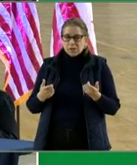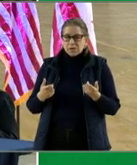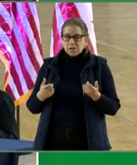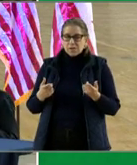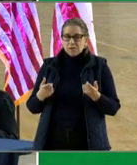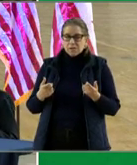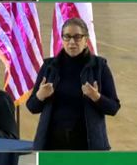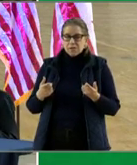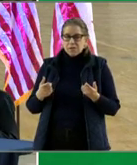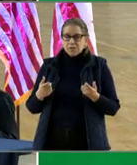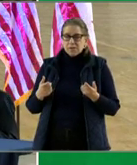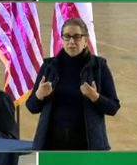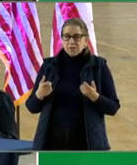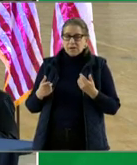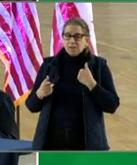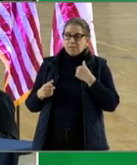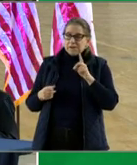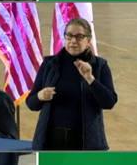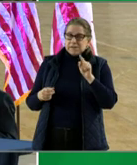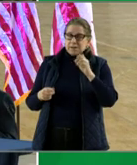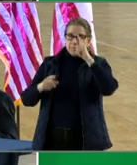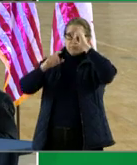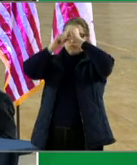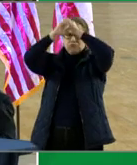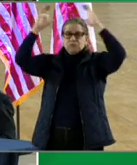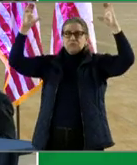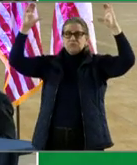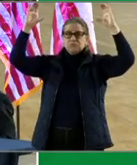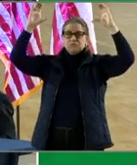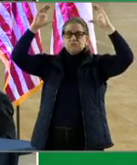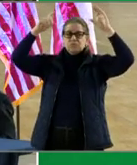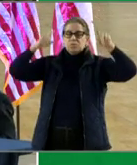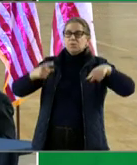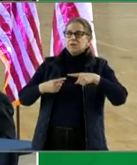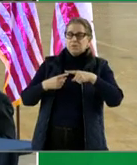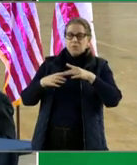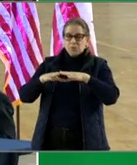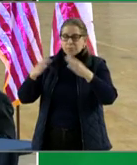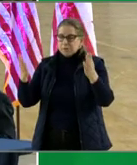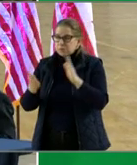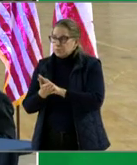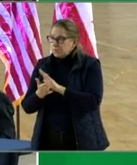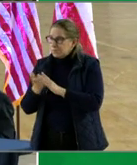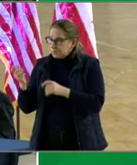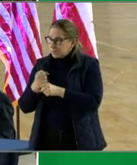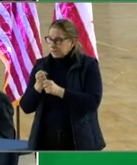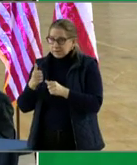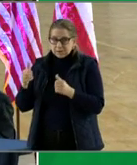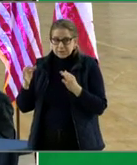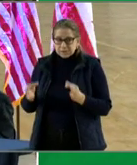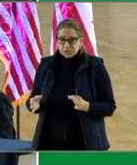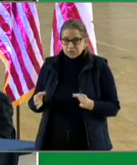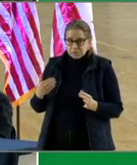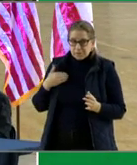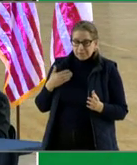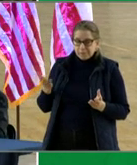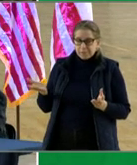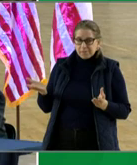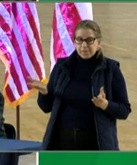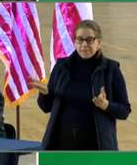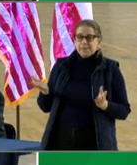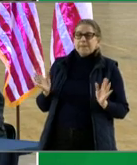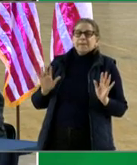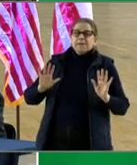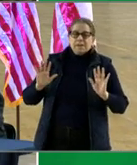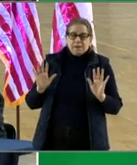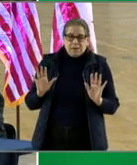date certain on when you may make that decision? Of course, as I've always said, that we're going to look at the